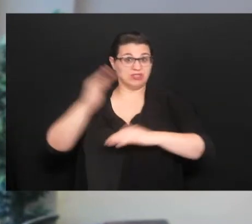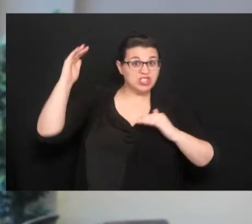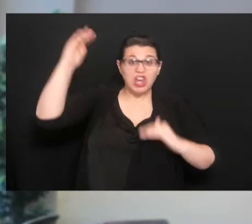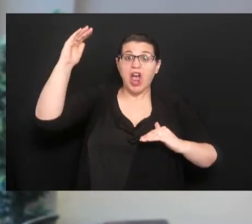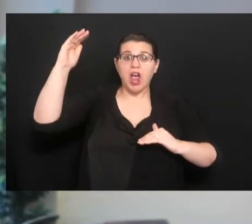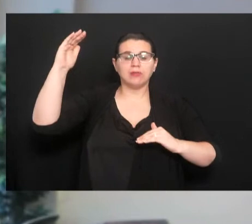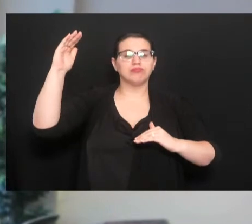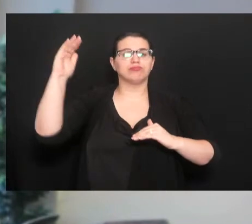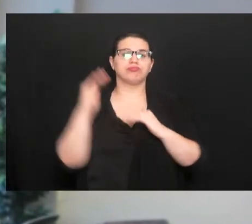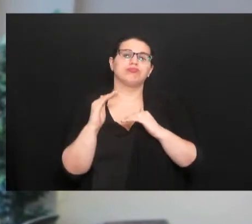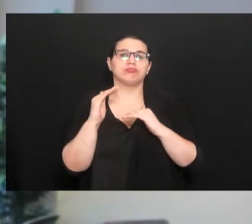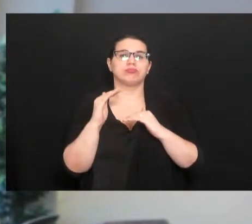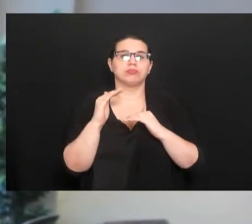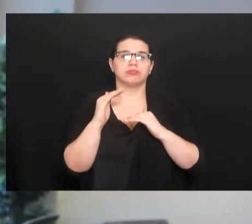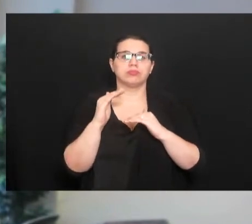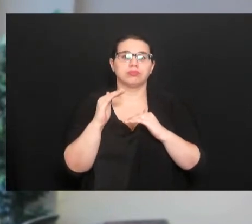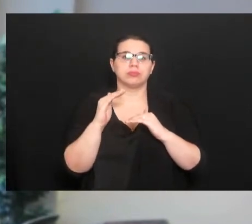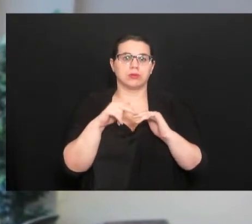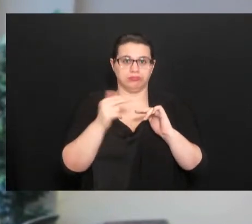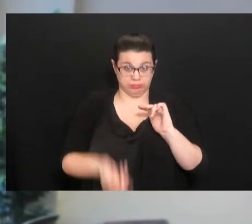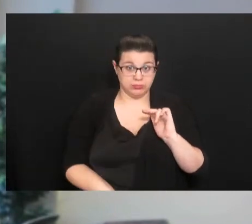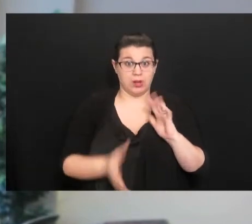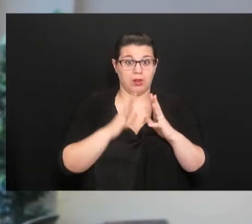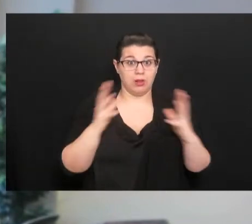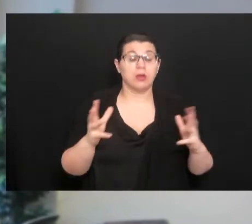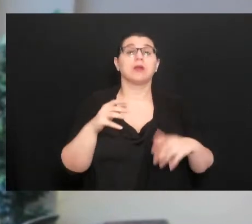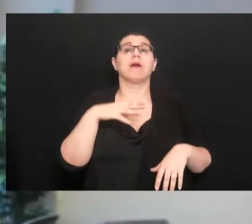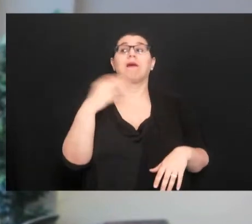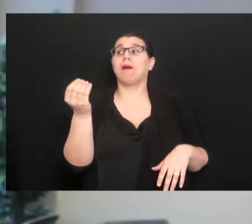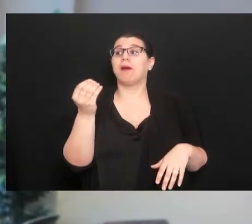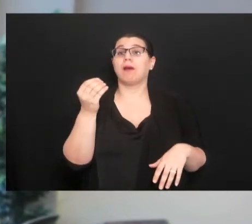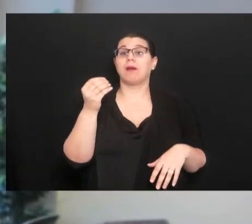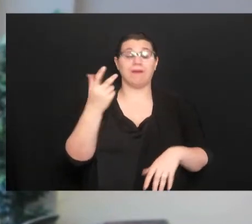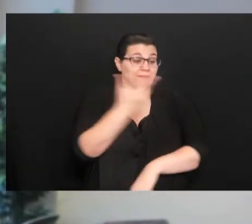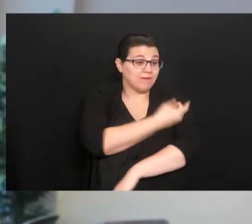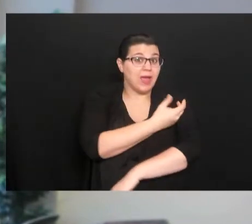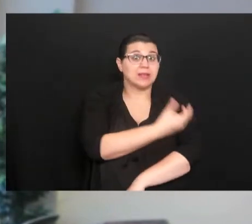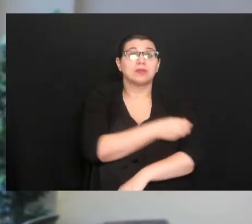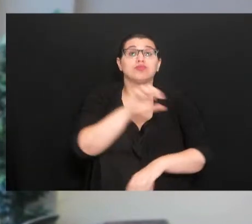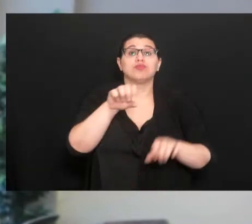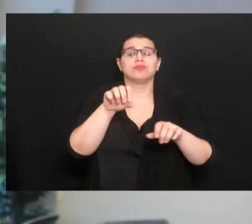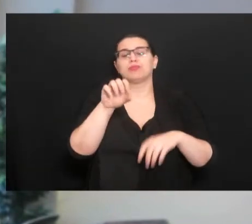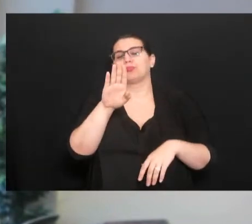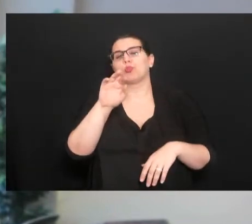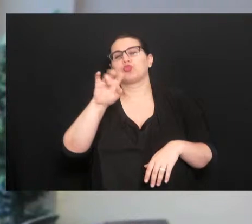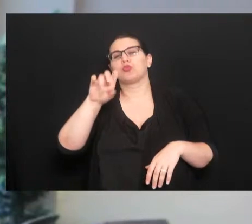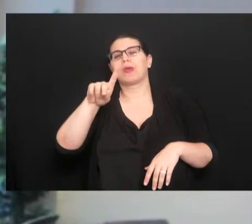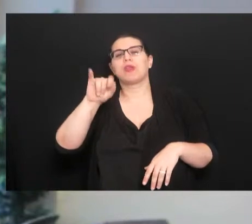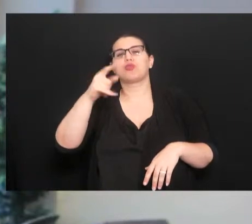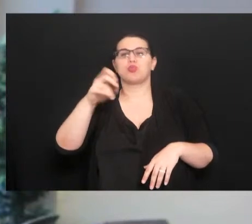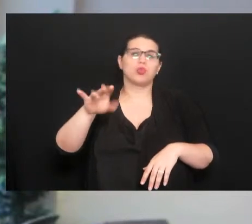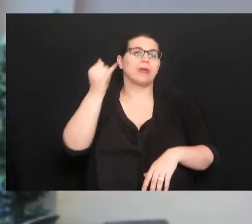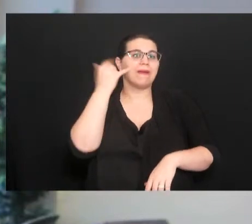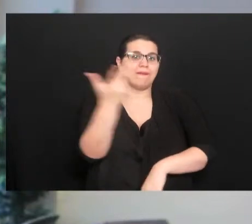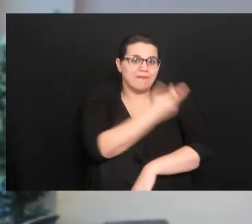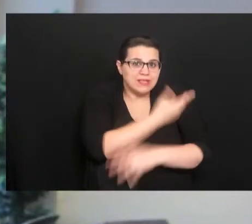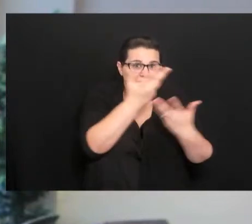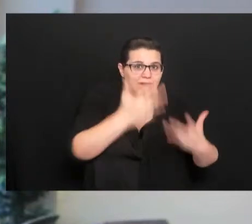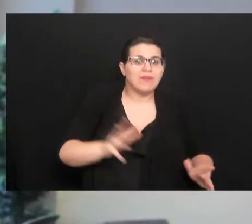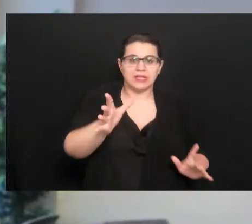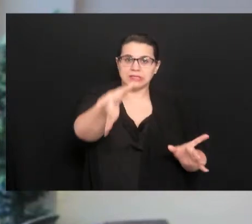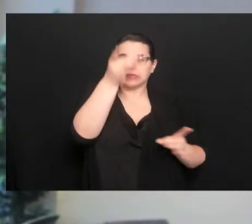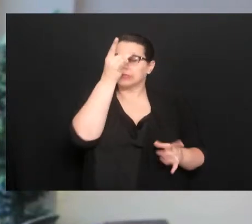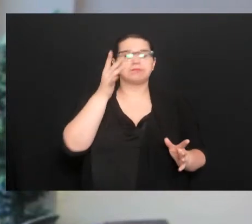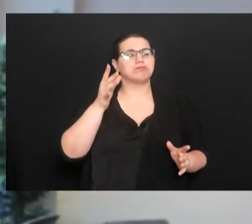cases, and they saw marked reduction in vaccine breakthroughs. And now over 70% of their